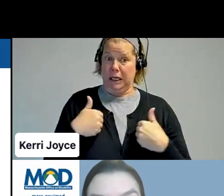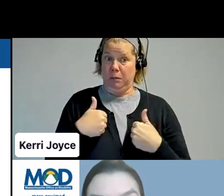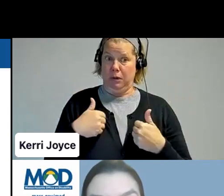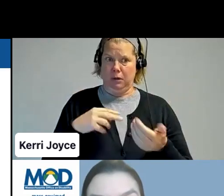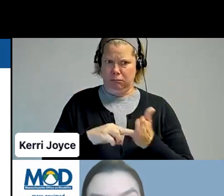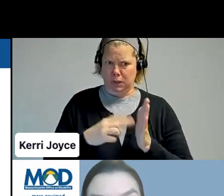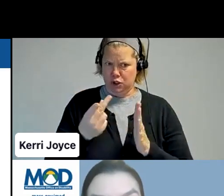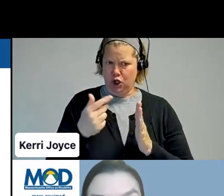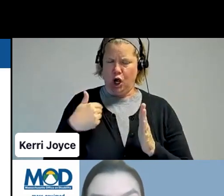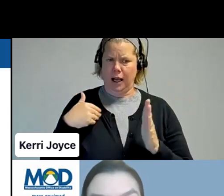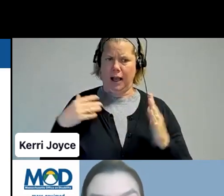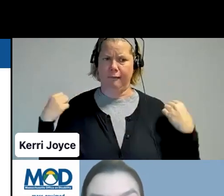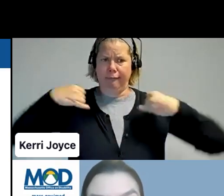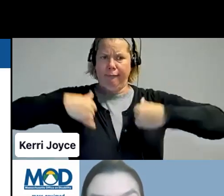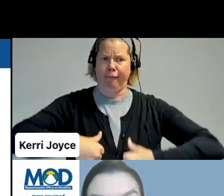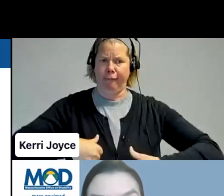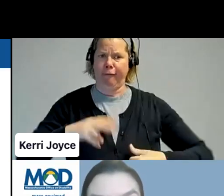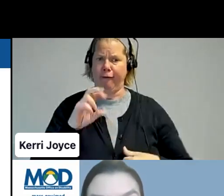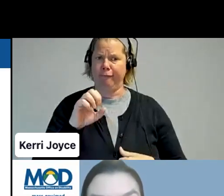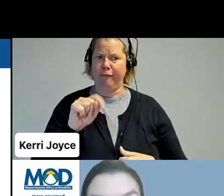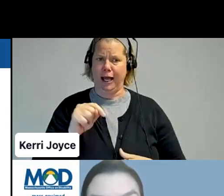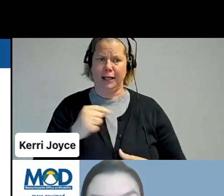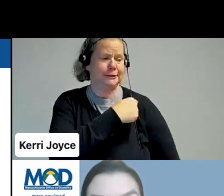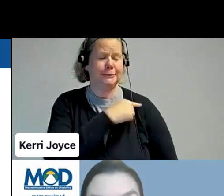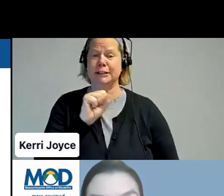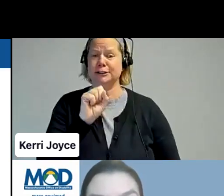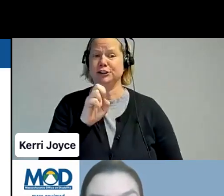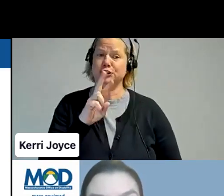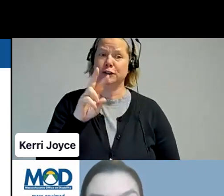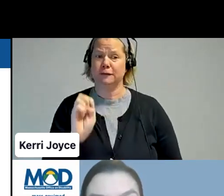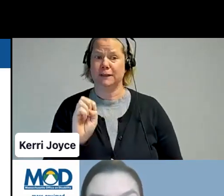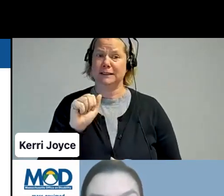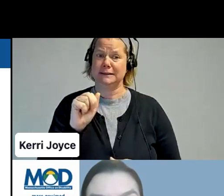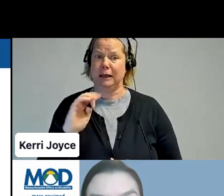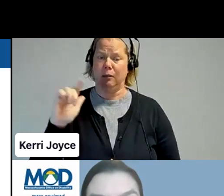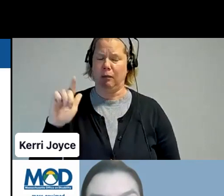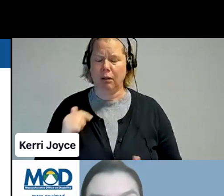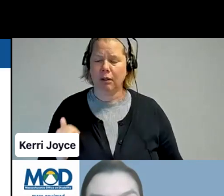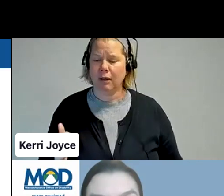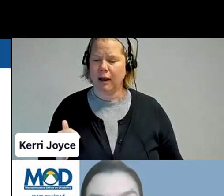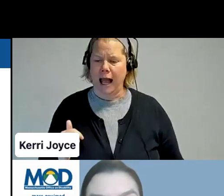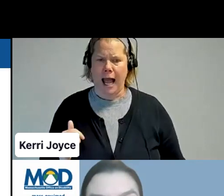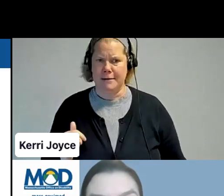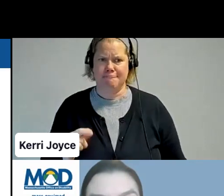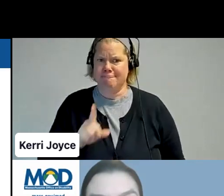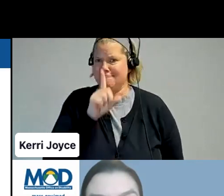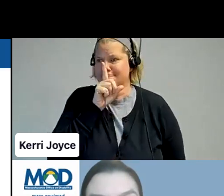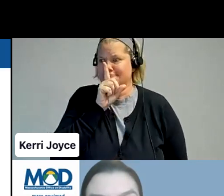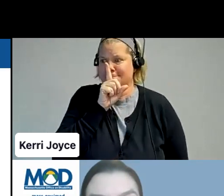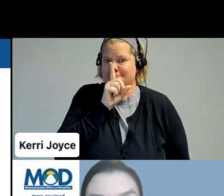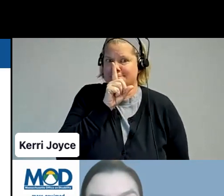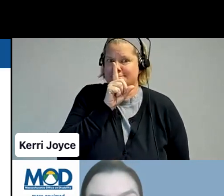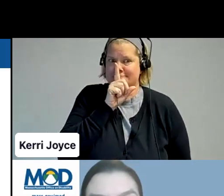vest, because as Camille said, those don't legitimize or validate that it is a